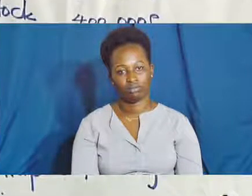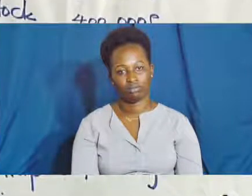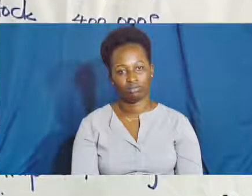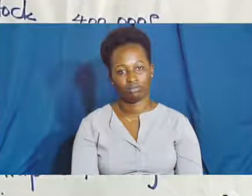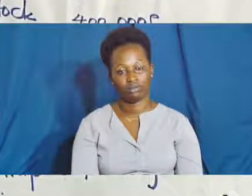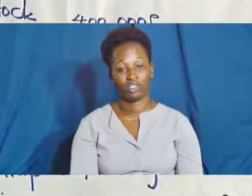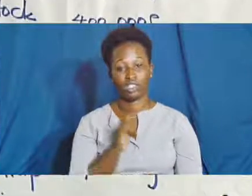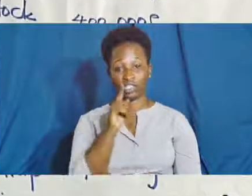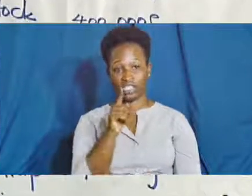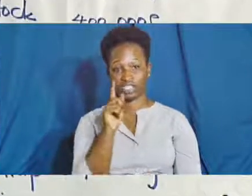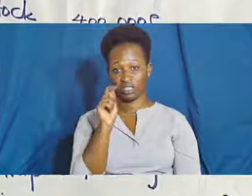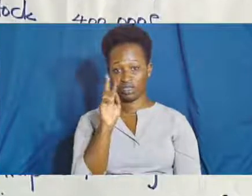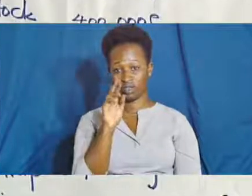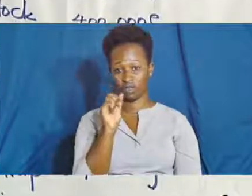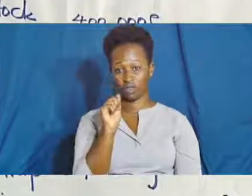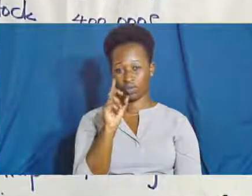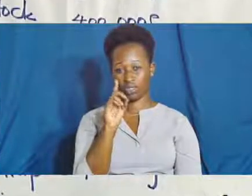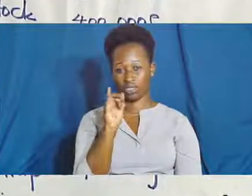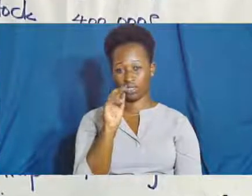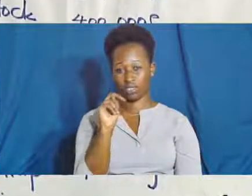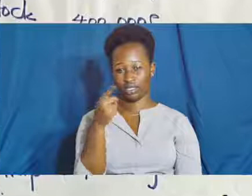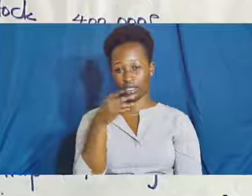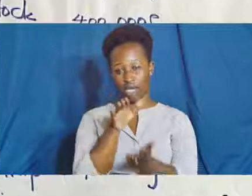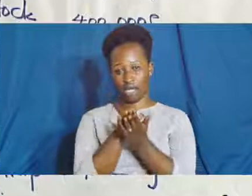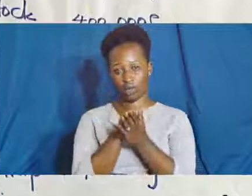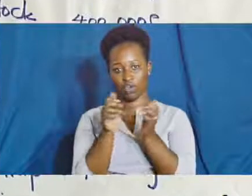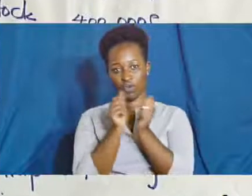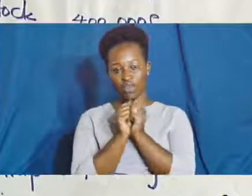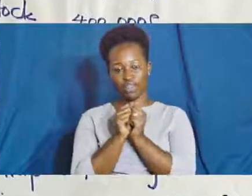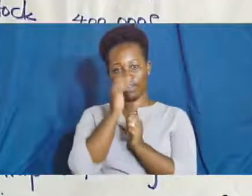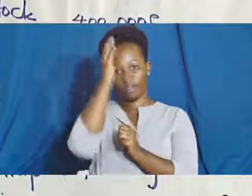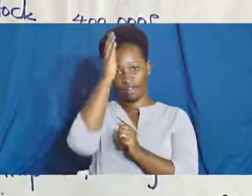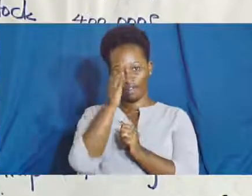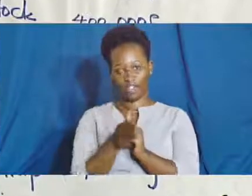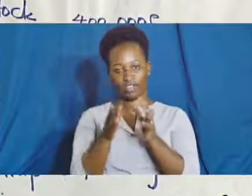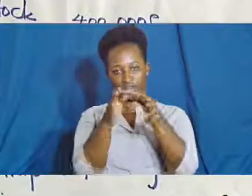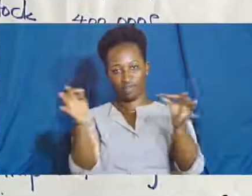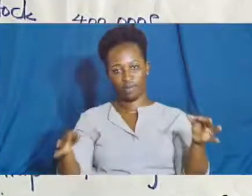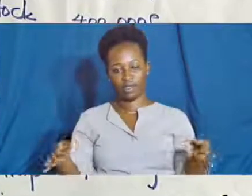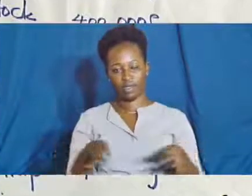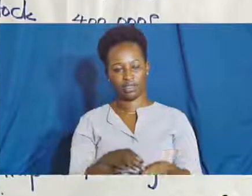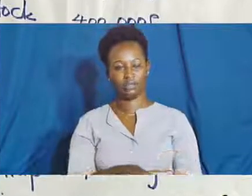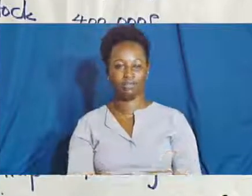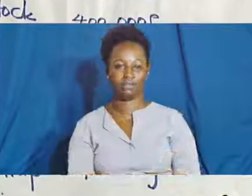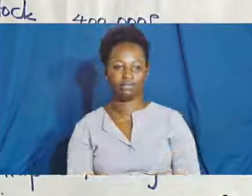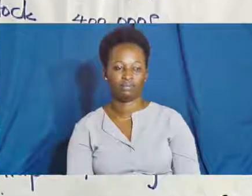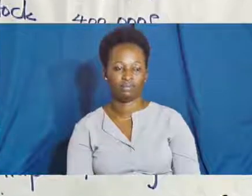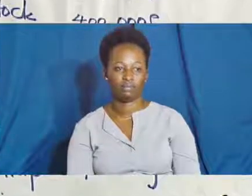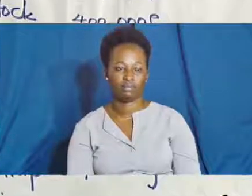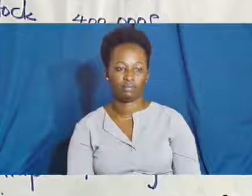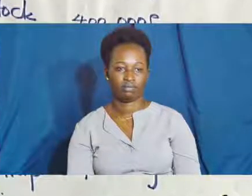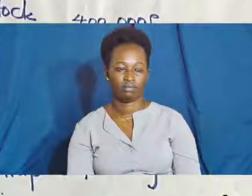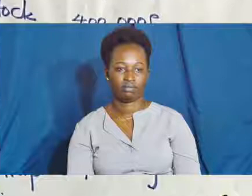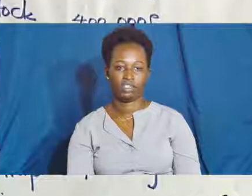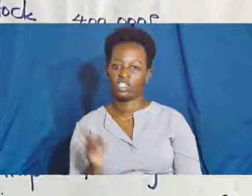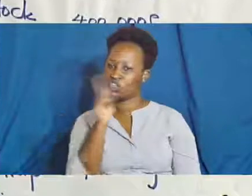So that is a trading account with vertical format. With vertical format. It is not hard.